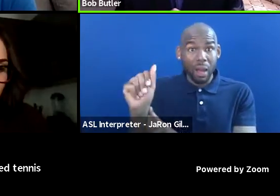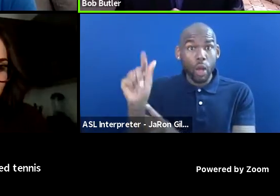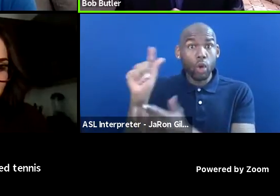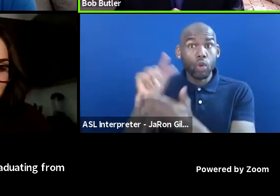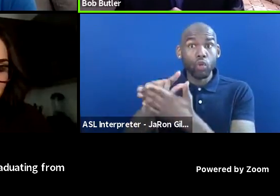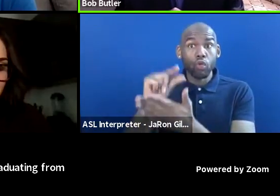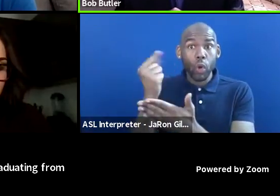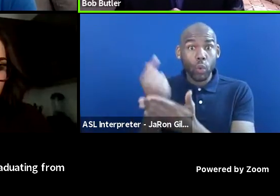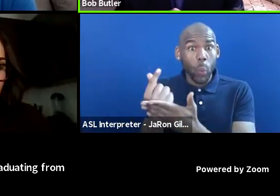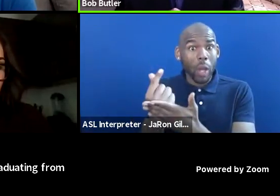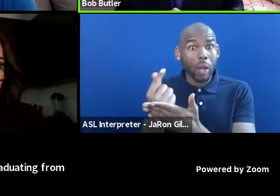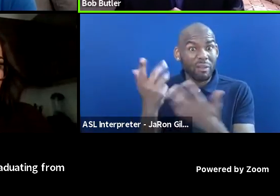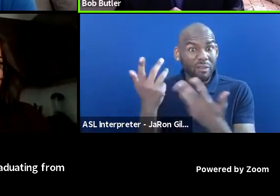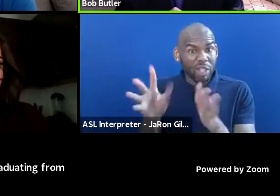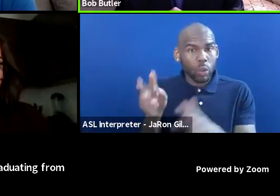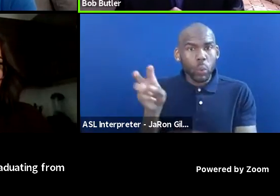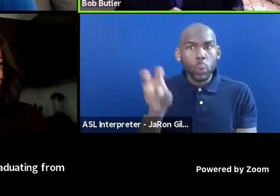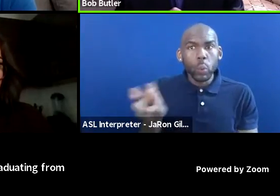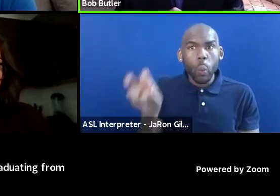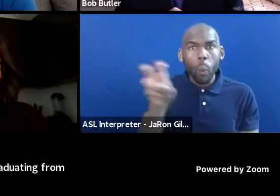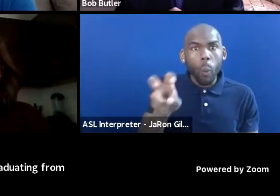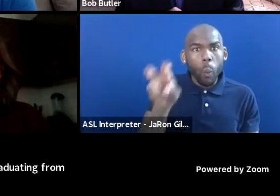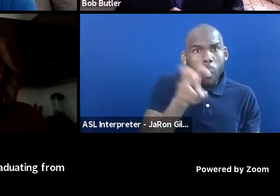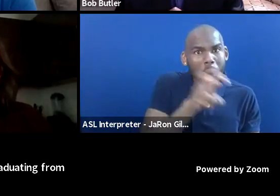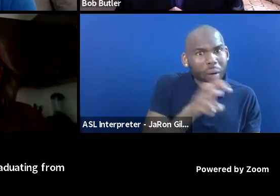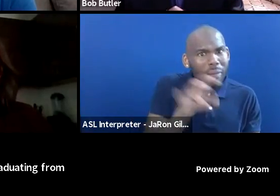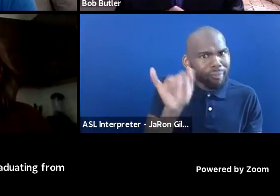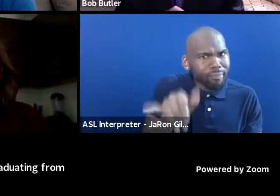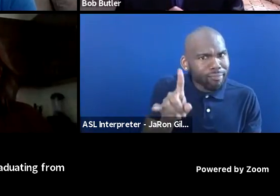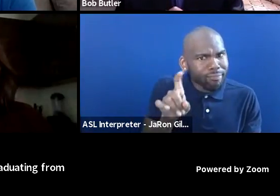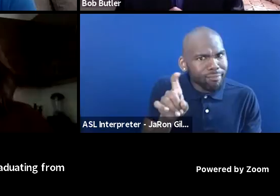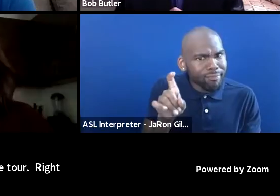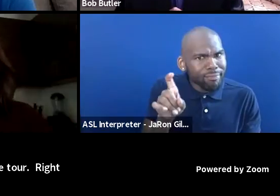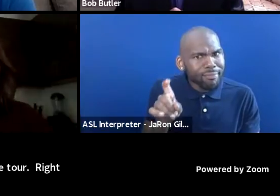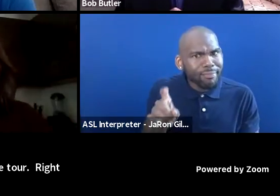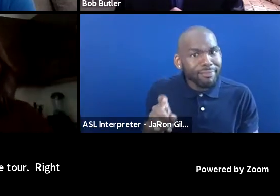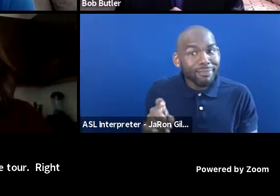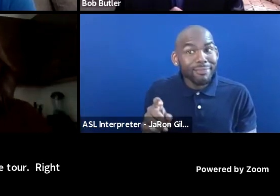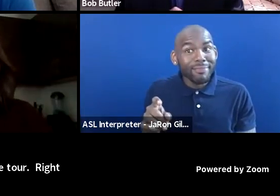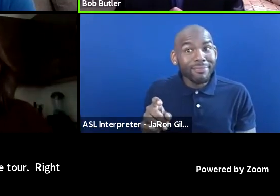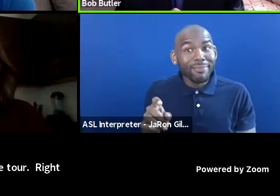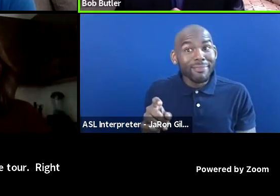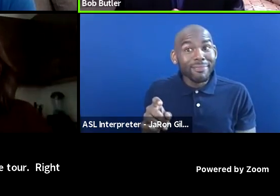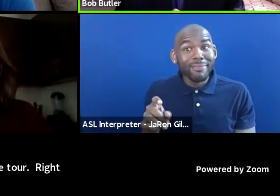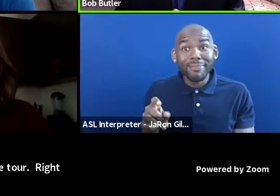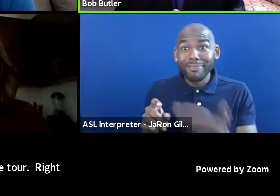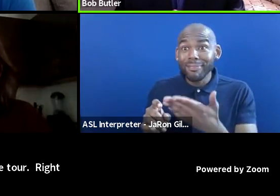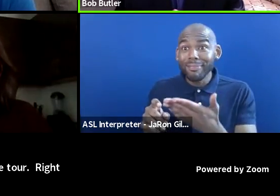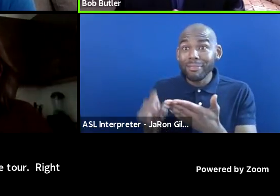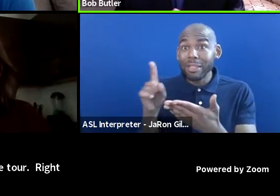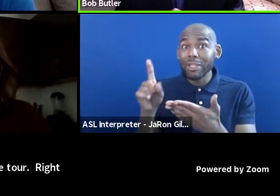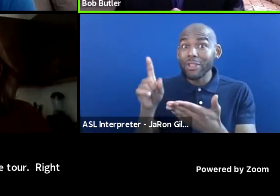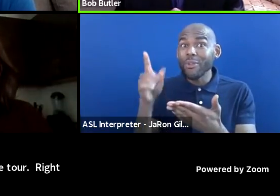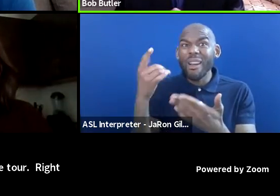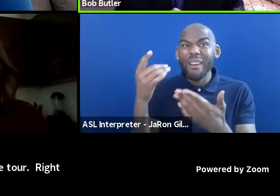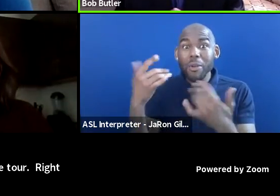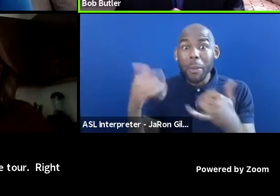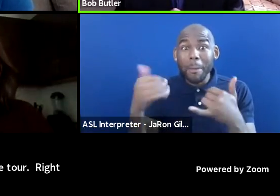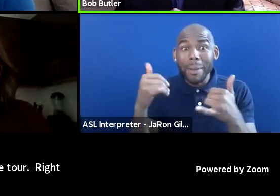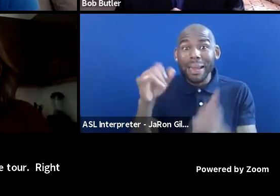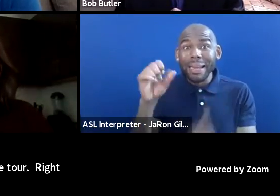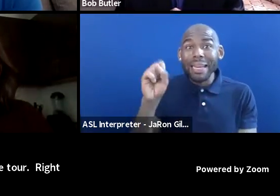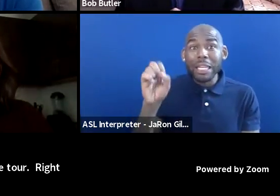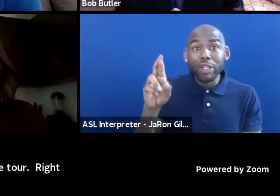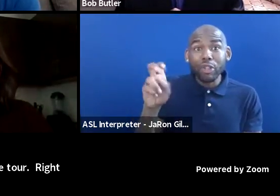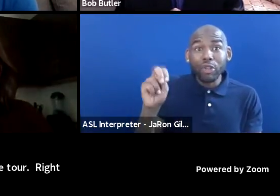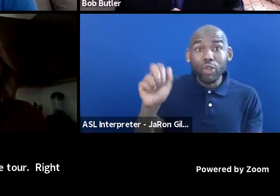tour, right? Yes, I got a, sorry. Did you ever play Serena?